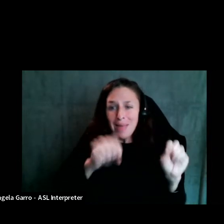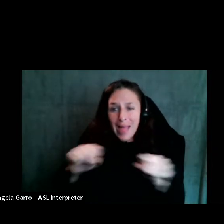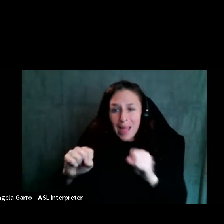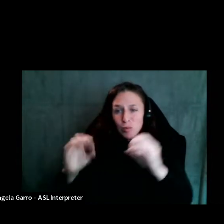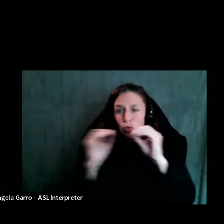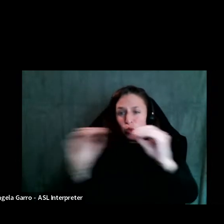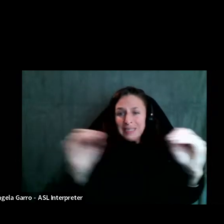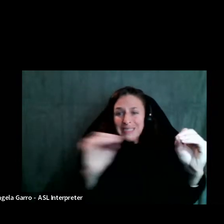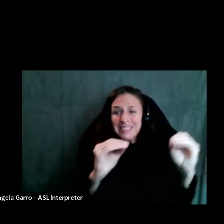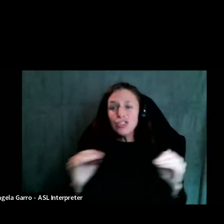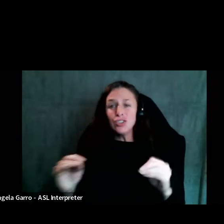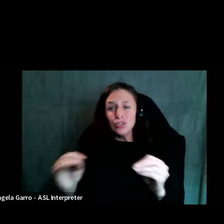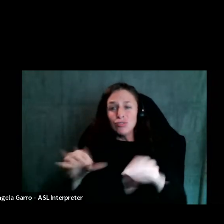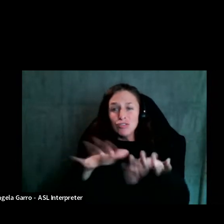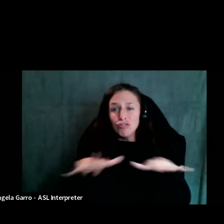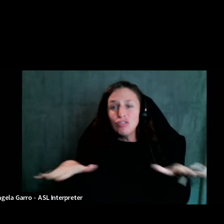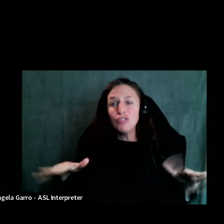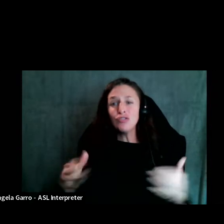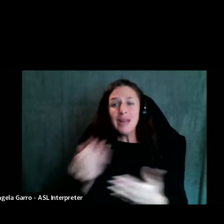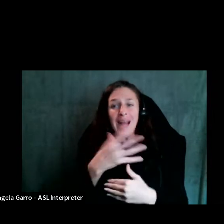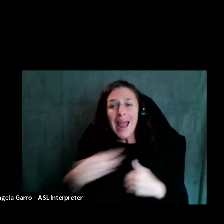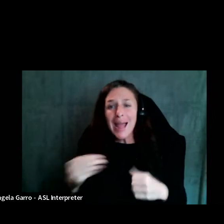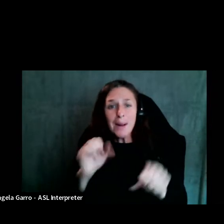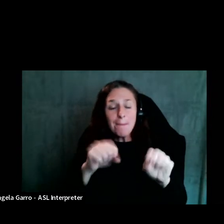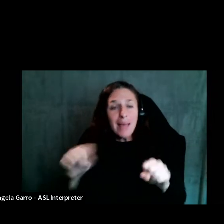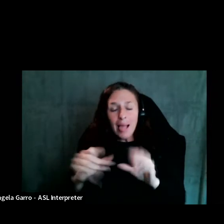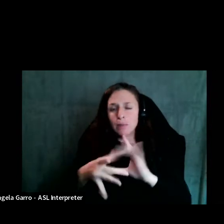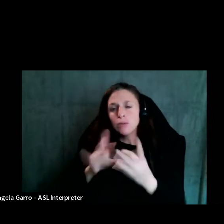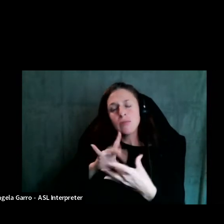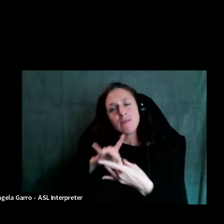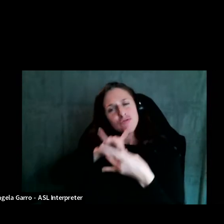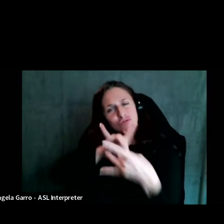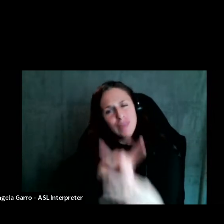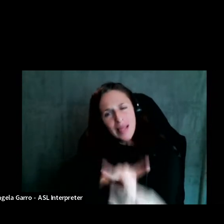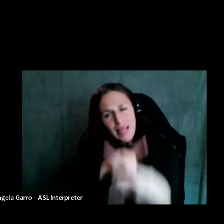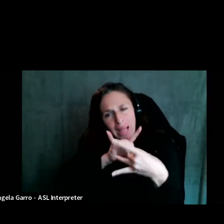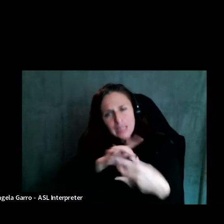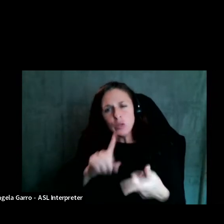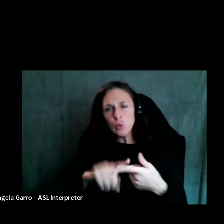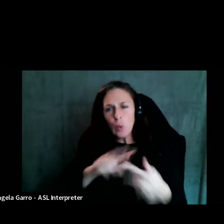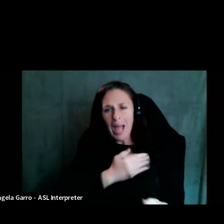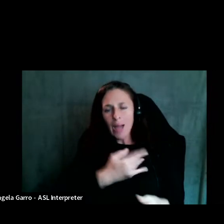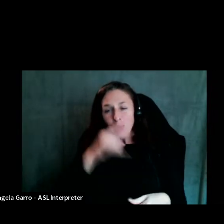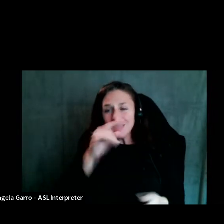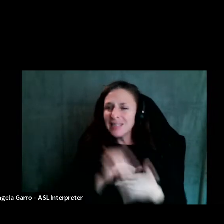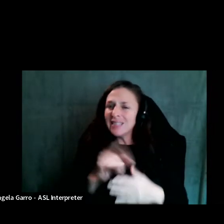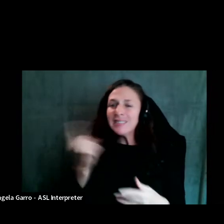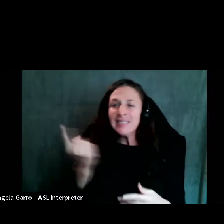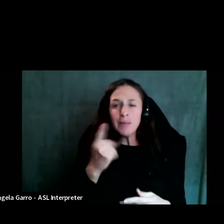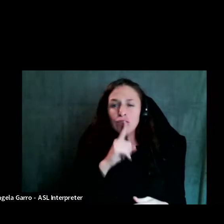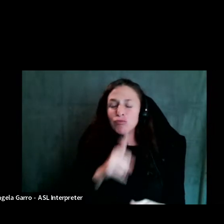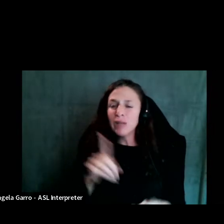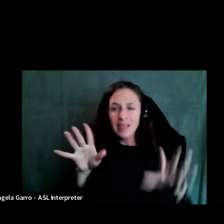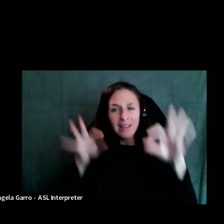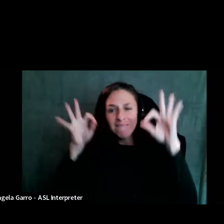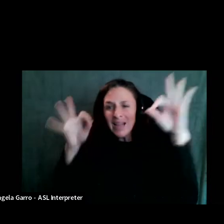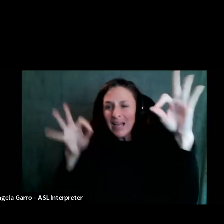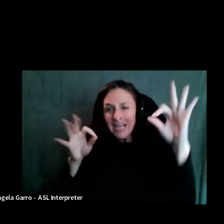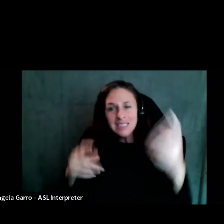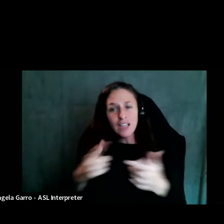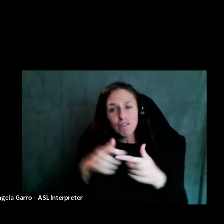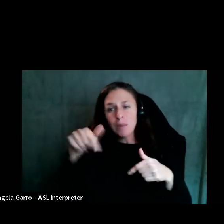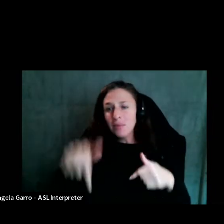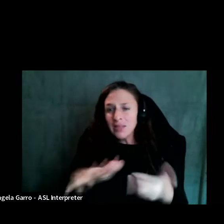children and be able to relate to our children is something that's really fantastic from this